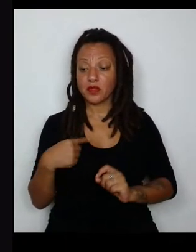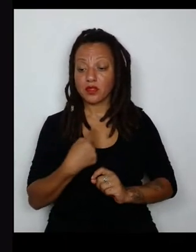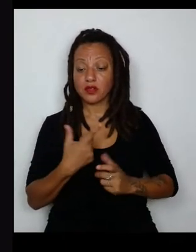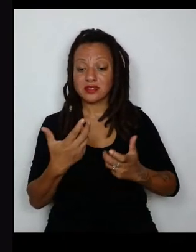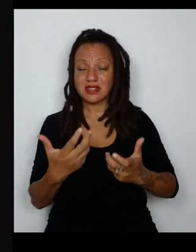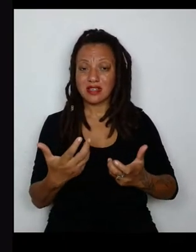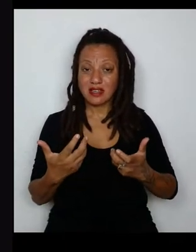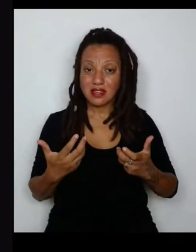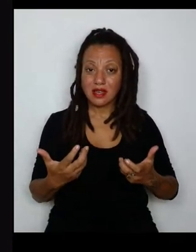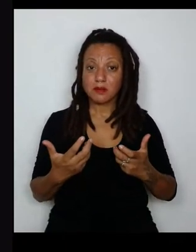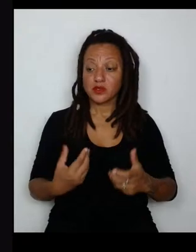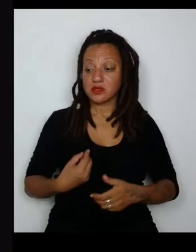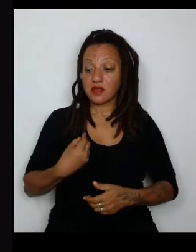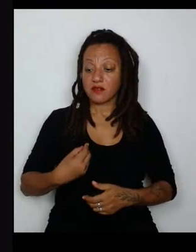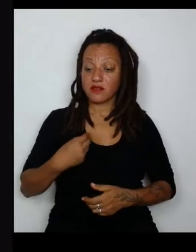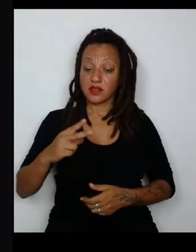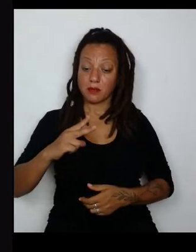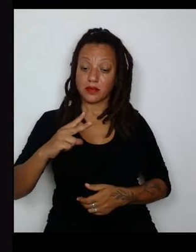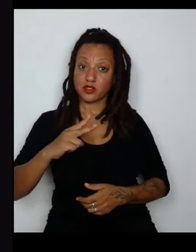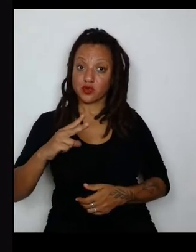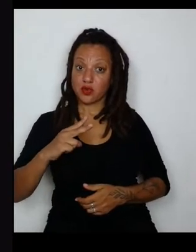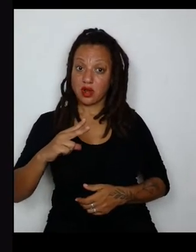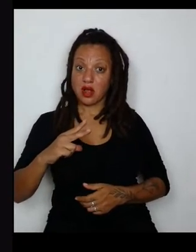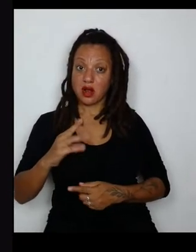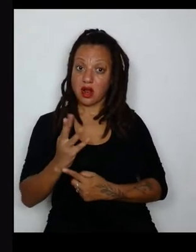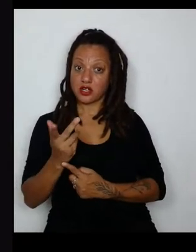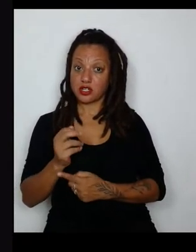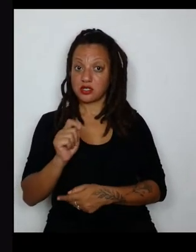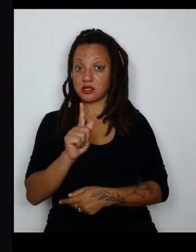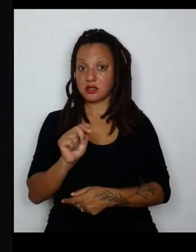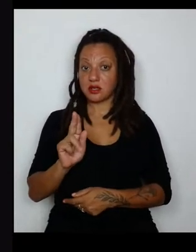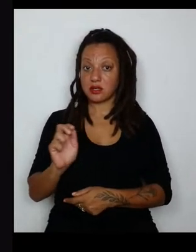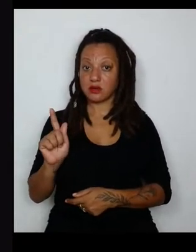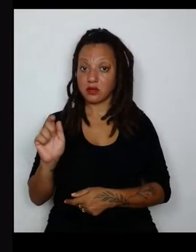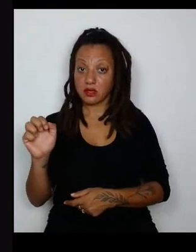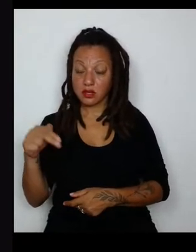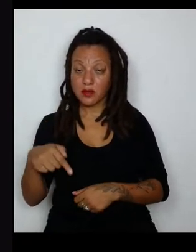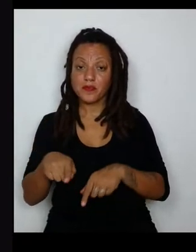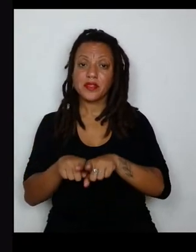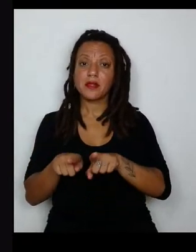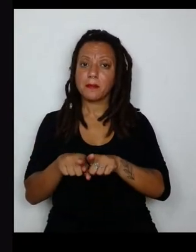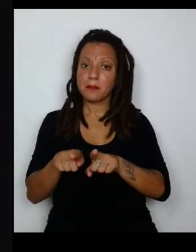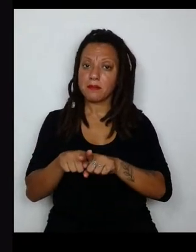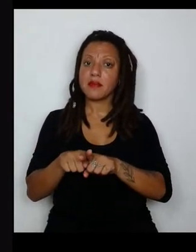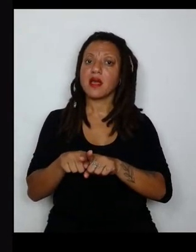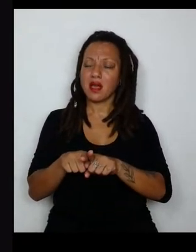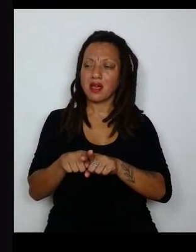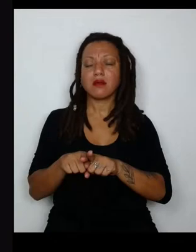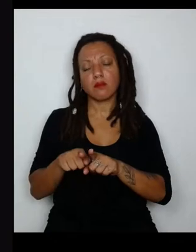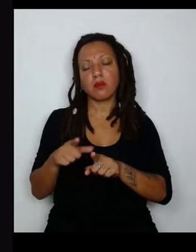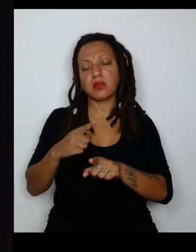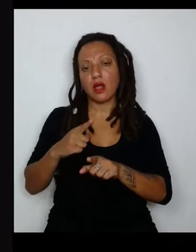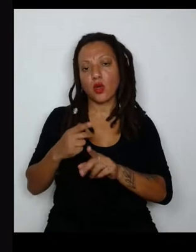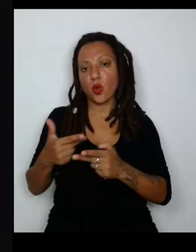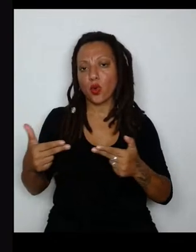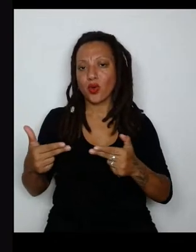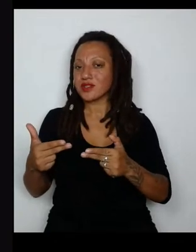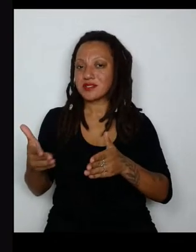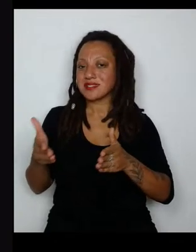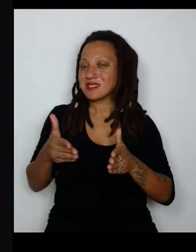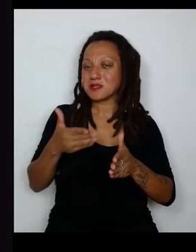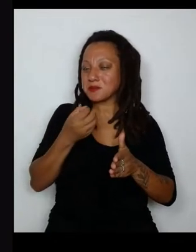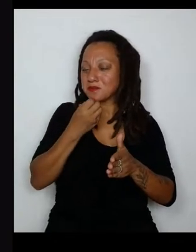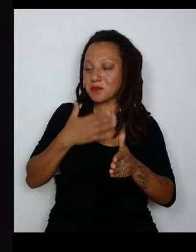life including its truly nasty aspects and his art which is after all